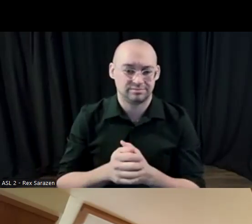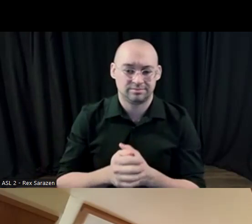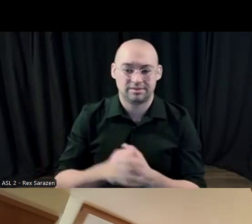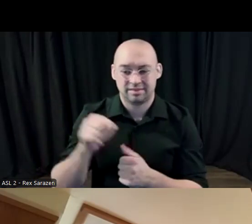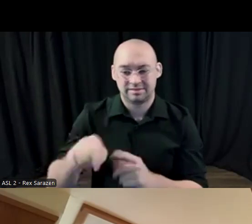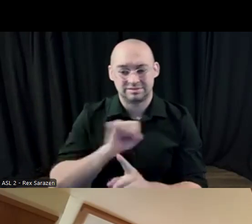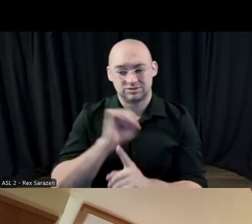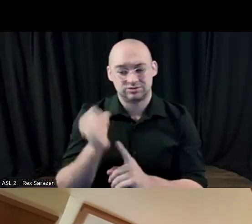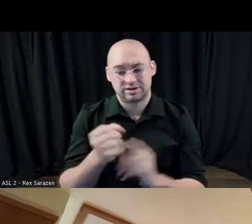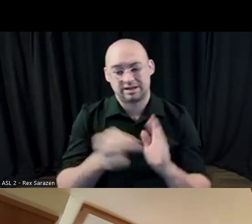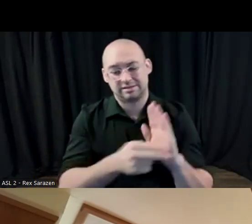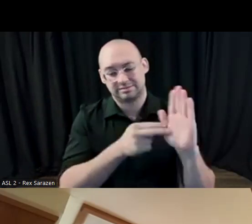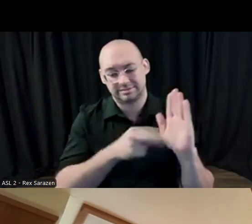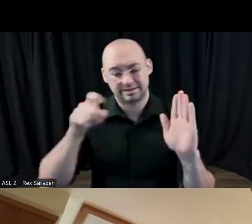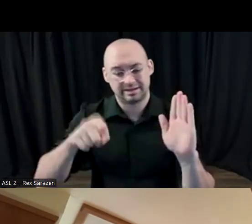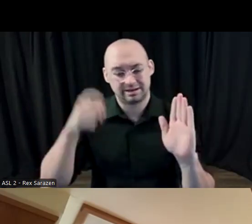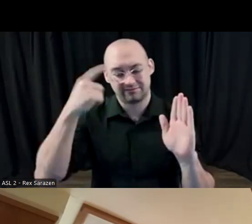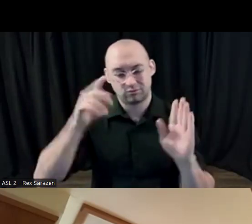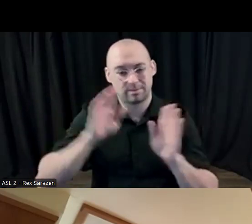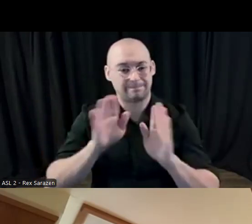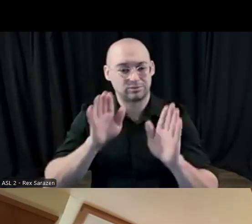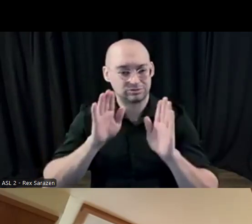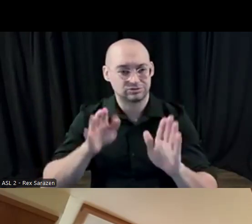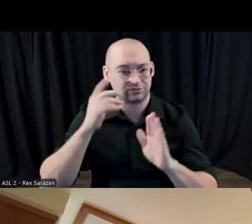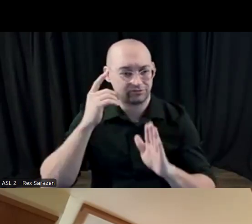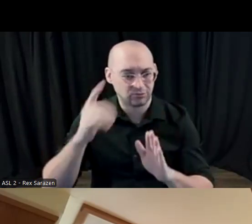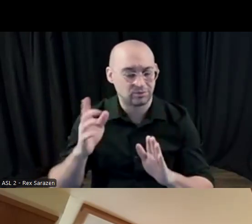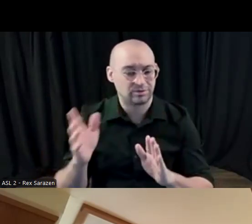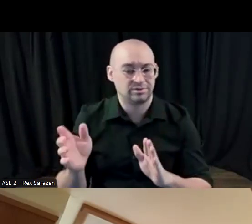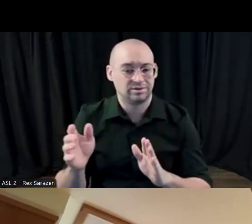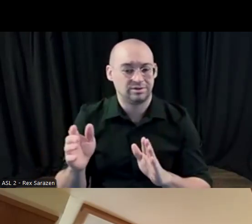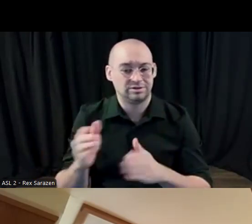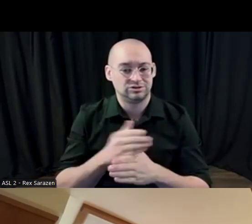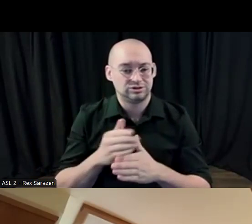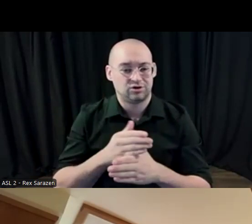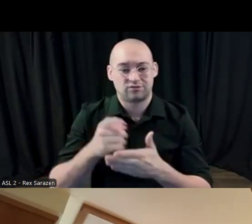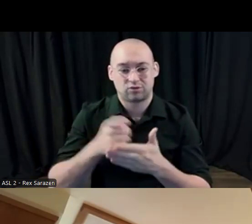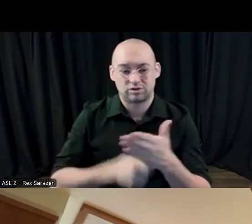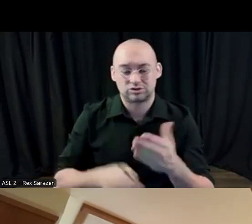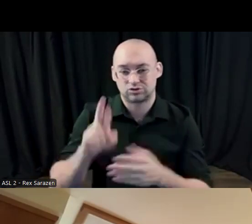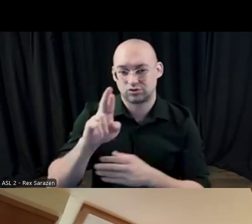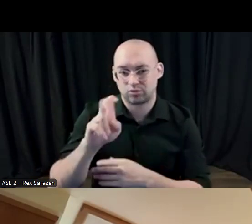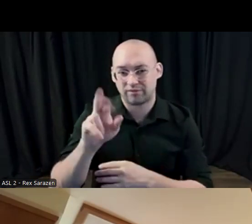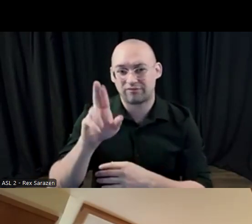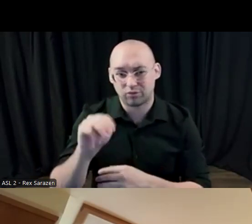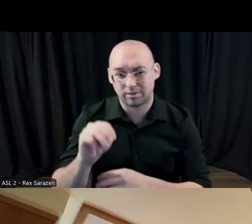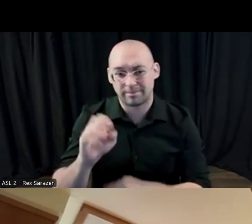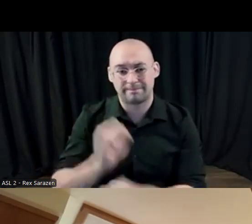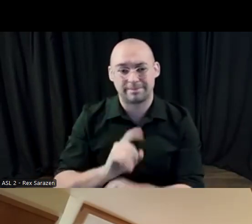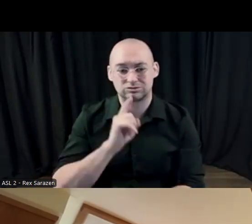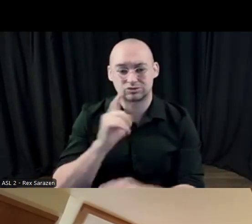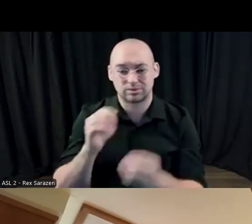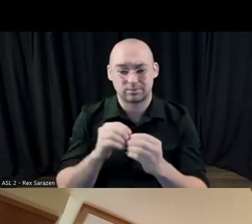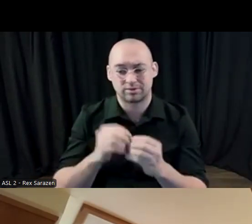situation highlights the need to push for share of cost reform, ensuring that more individuals